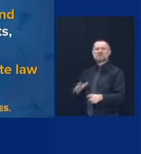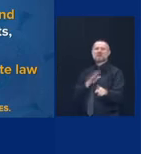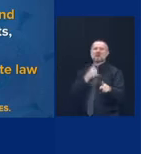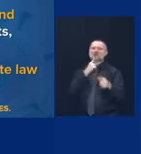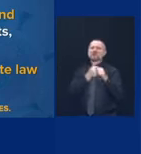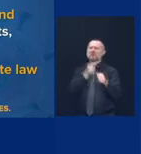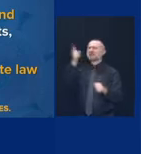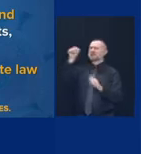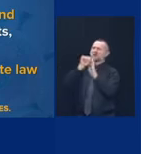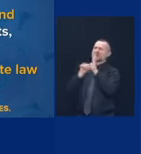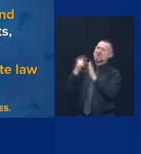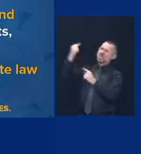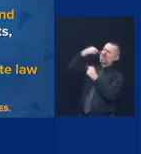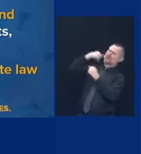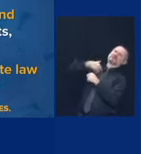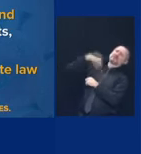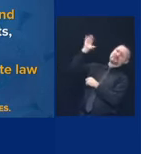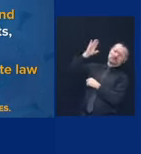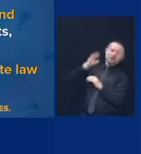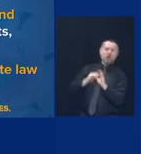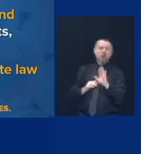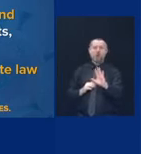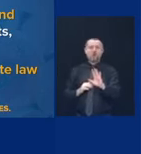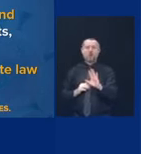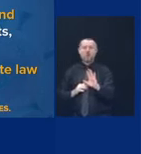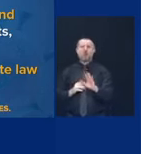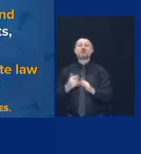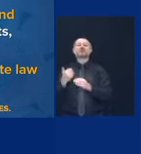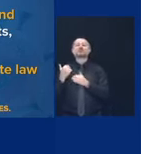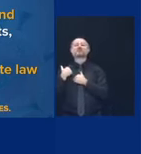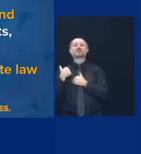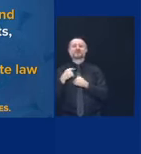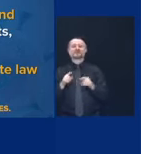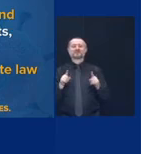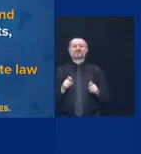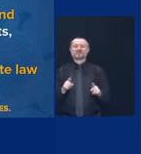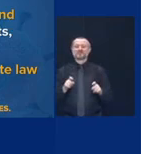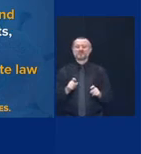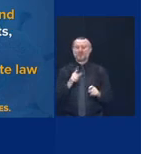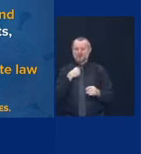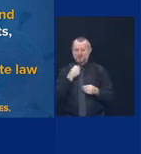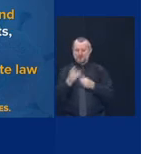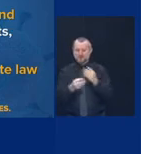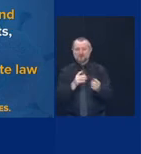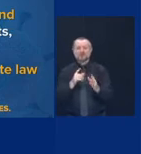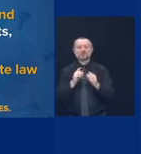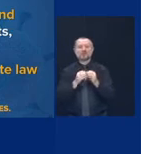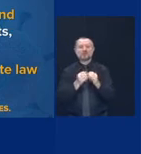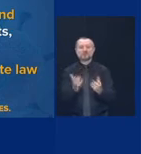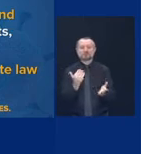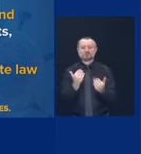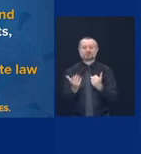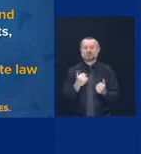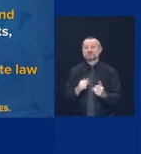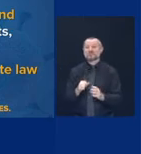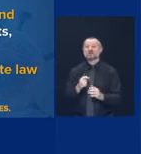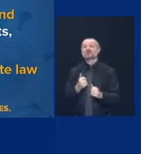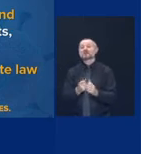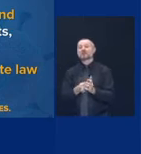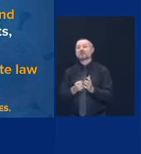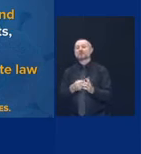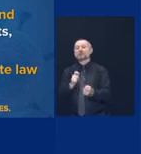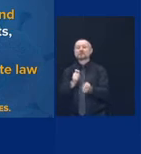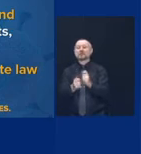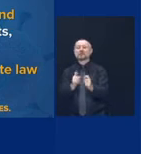we do all the testing, we send them the numbers. Sometimes they change what tests count because of timing. Sometimes